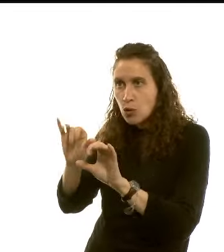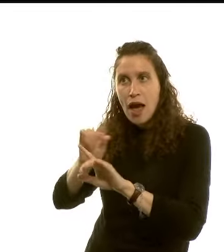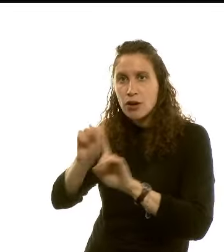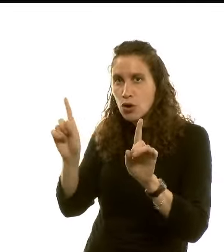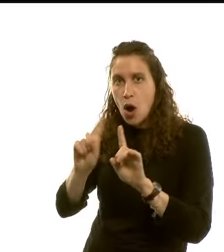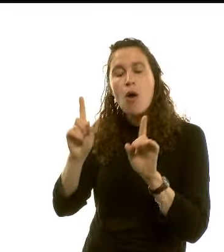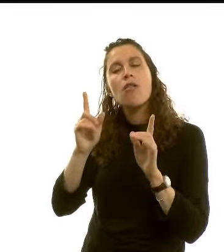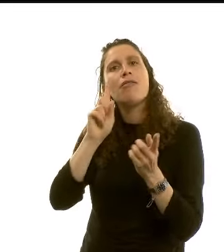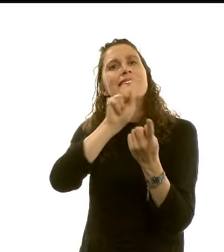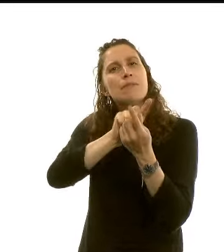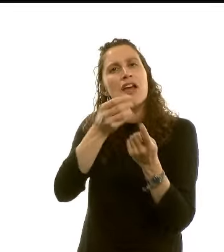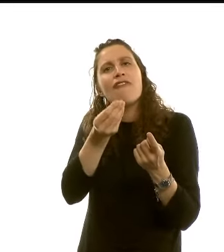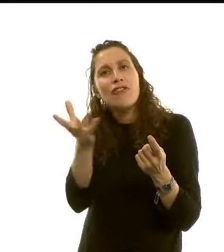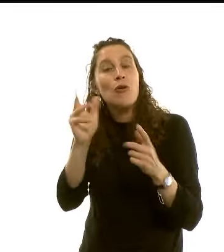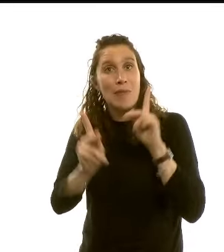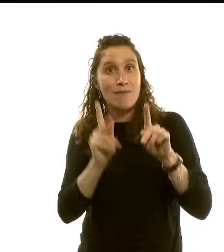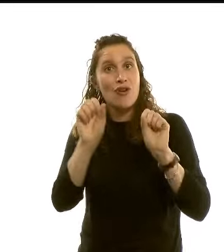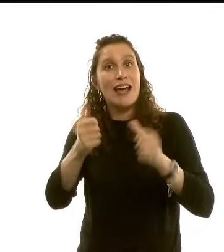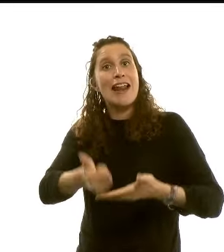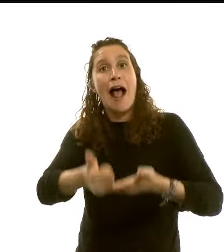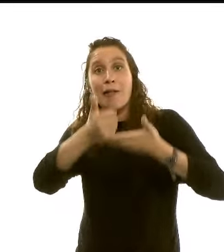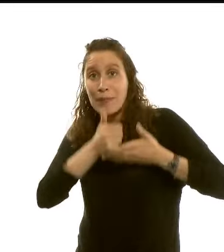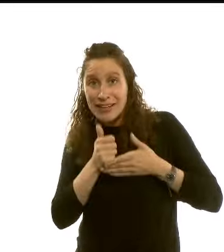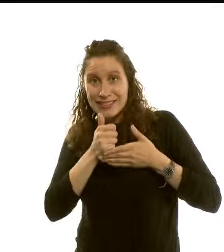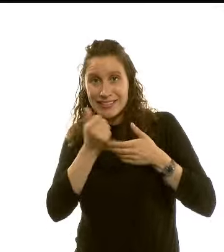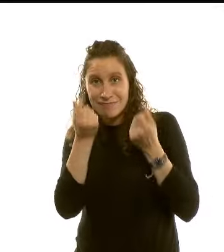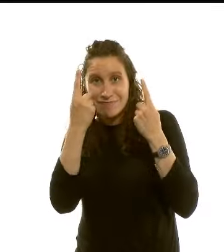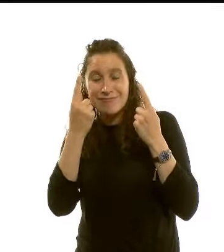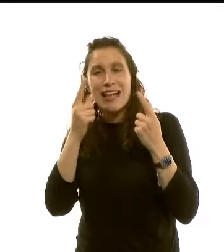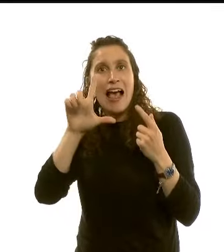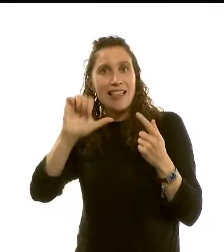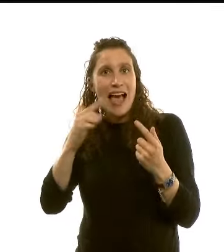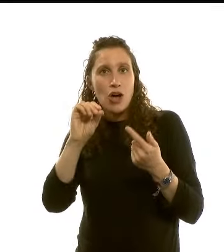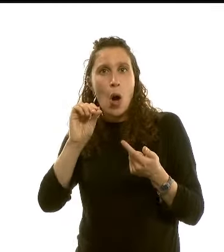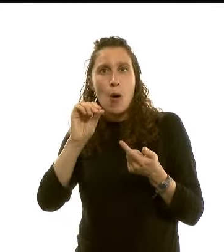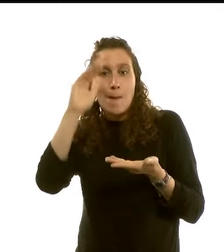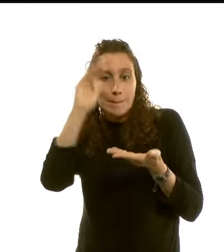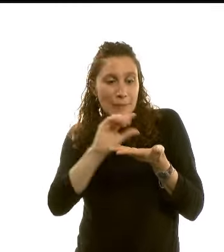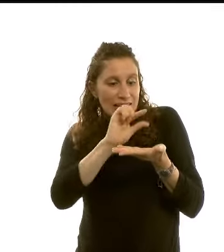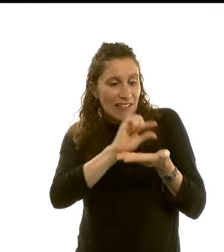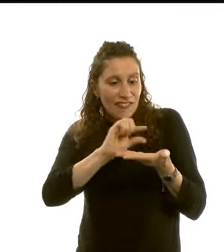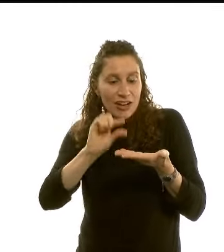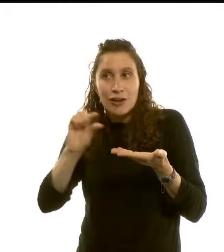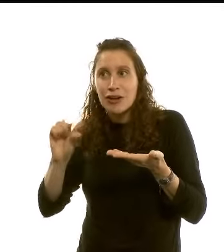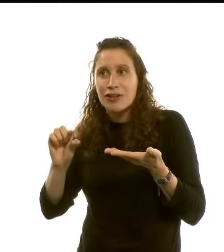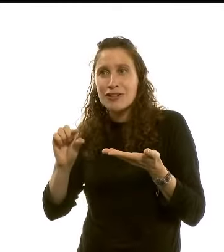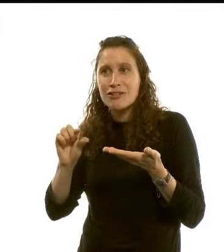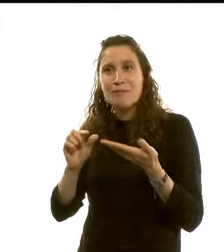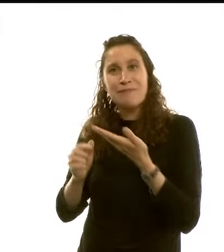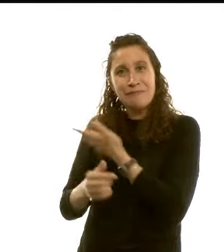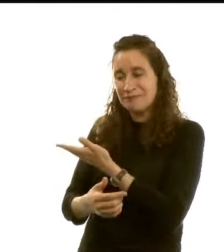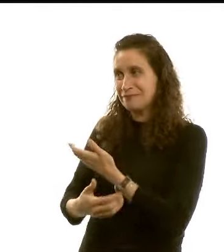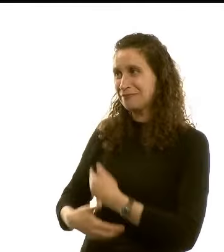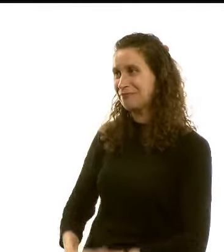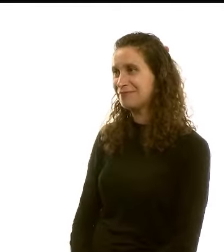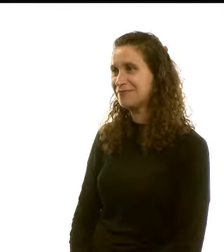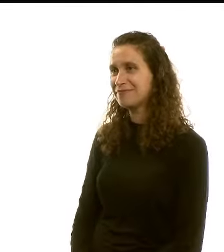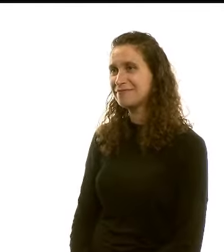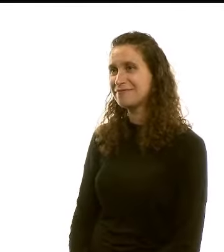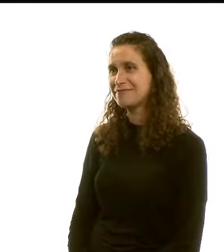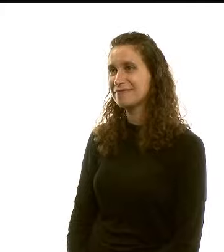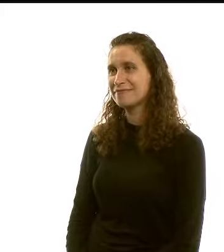meet a couple of people who can help us navigate the world of Lego minifigures. It's Lego designers Essa and Tara. Hey, Essa